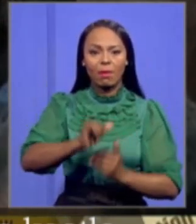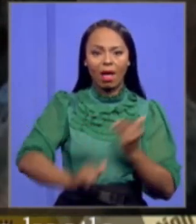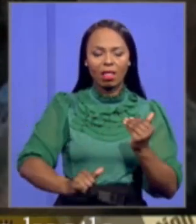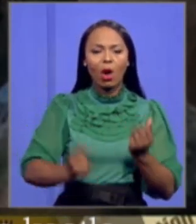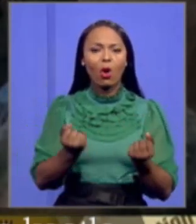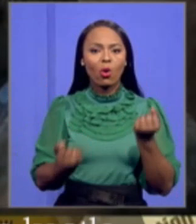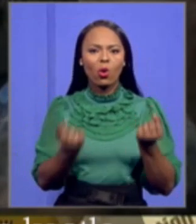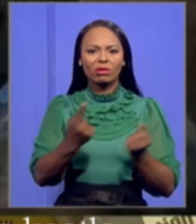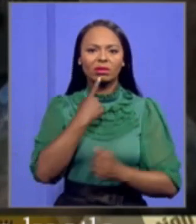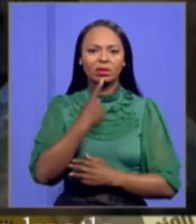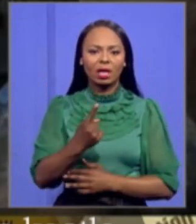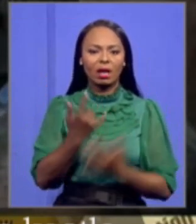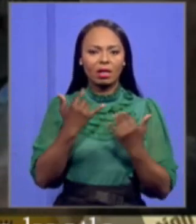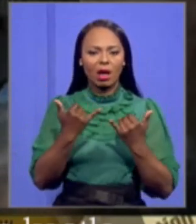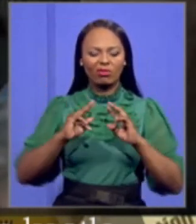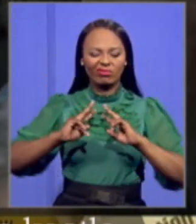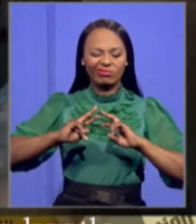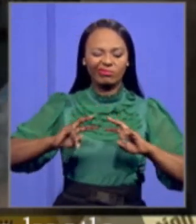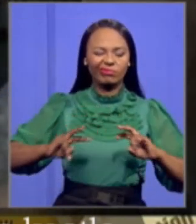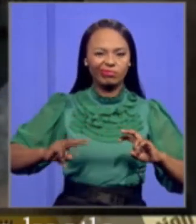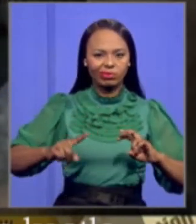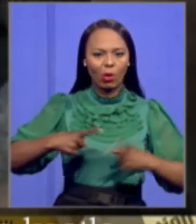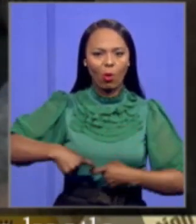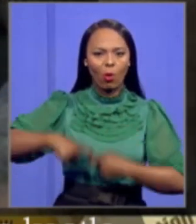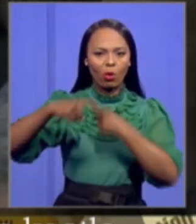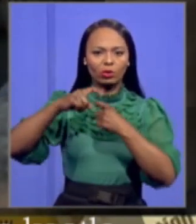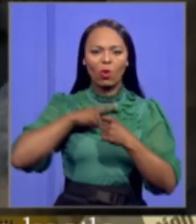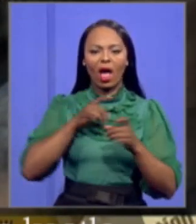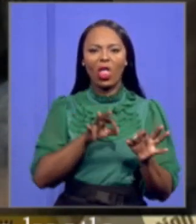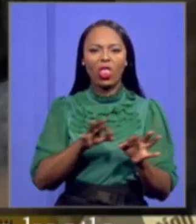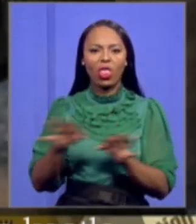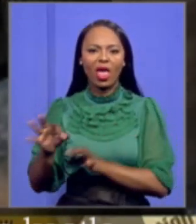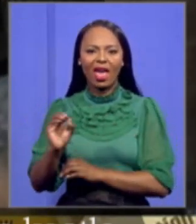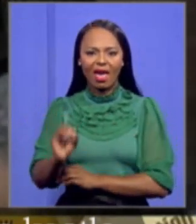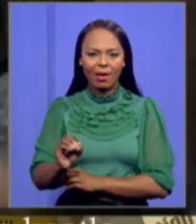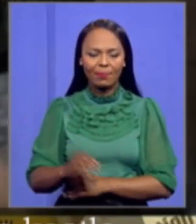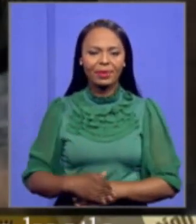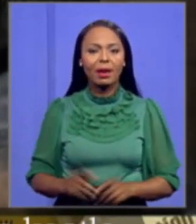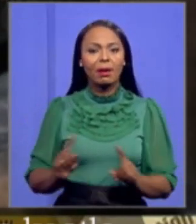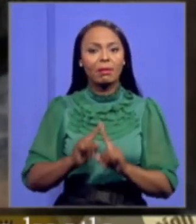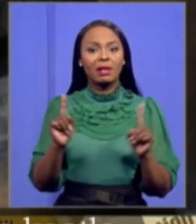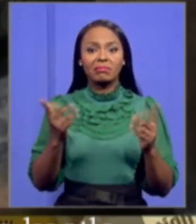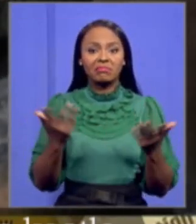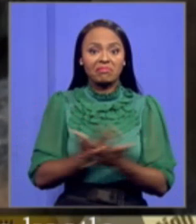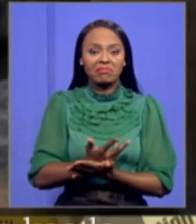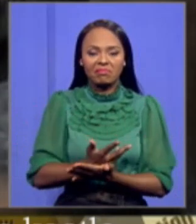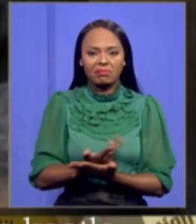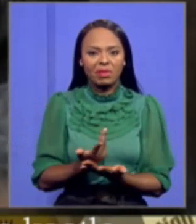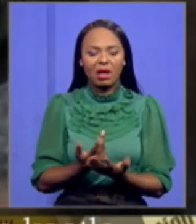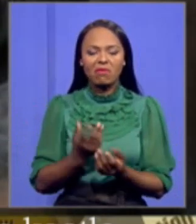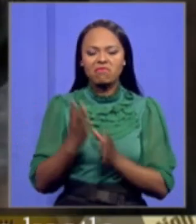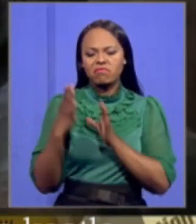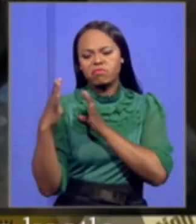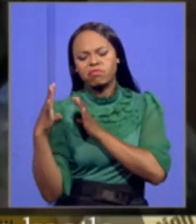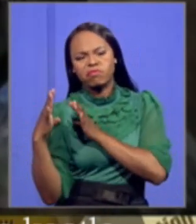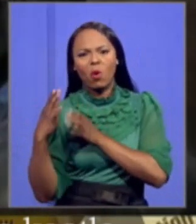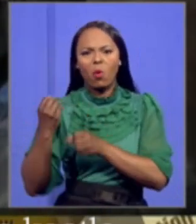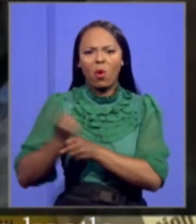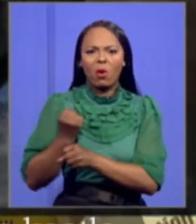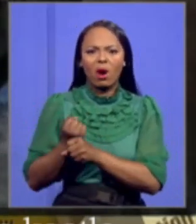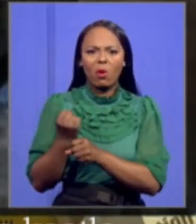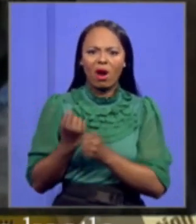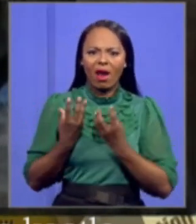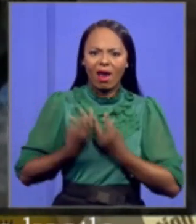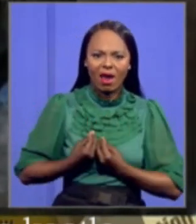the court will hold an inquiry because these are now delays. Unfortunately, the volume of the work, we couldn't